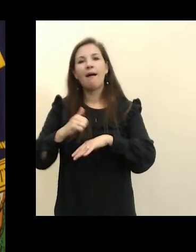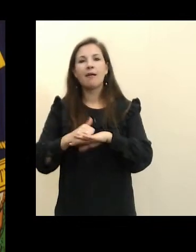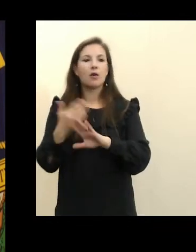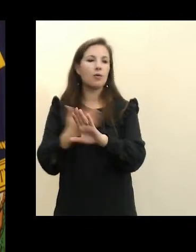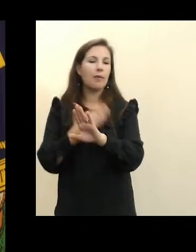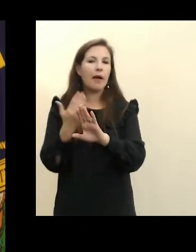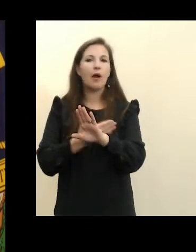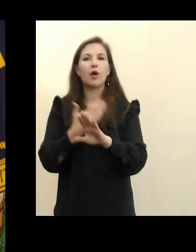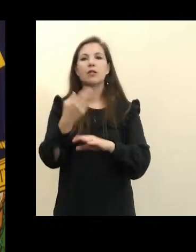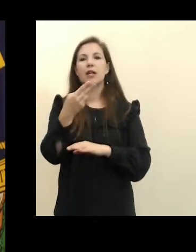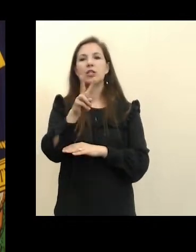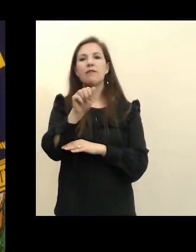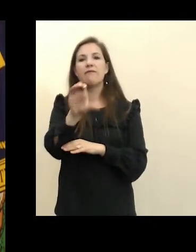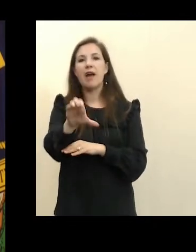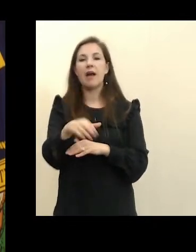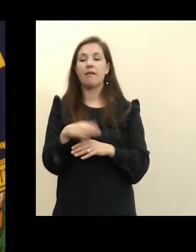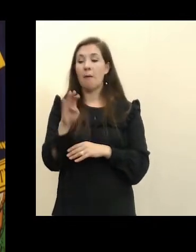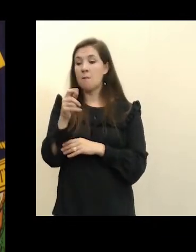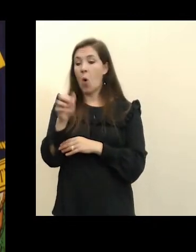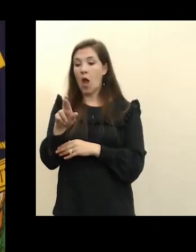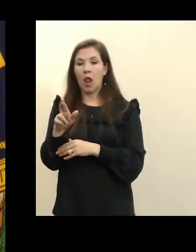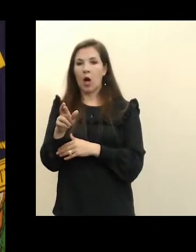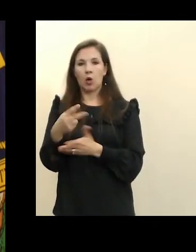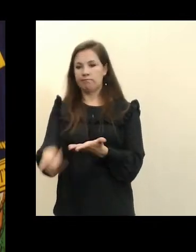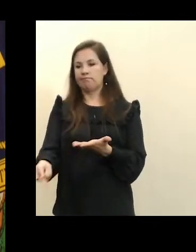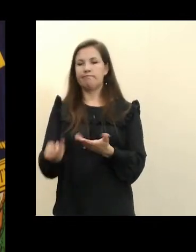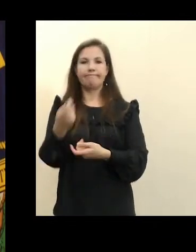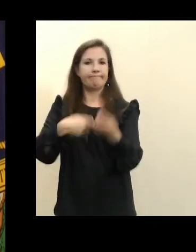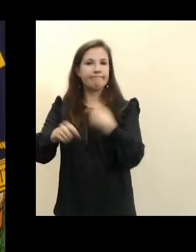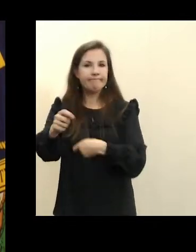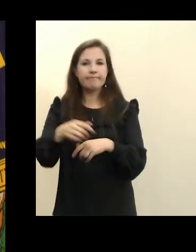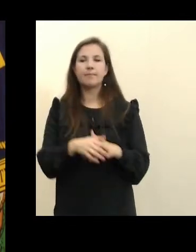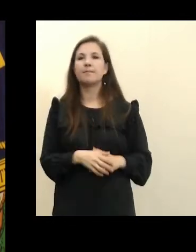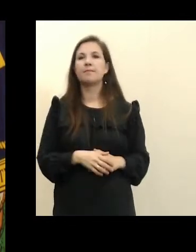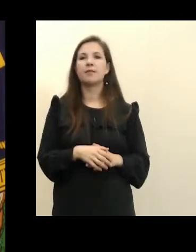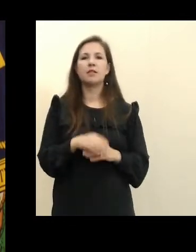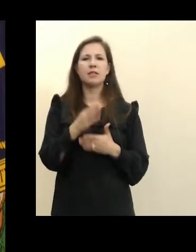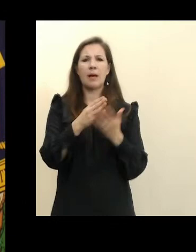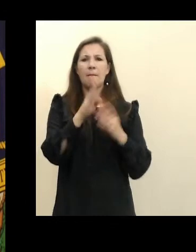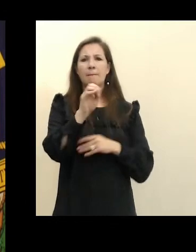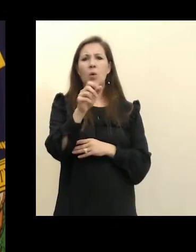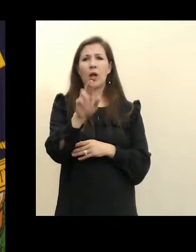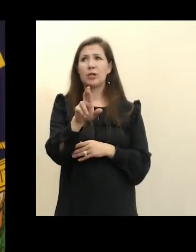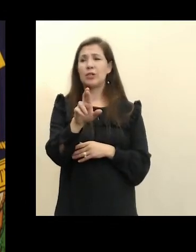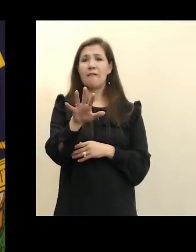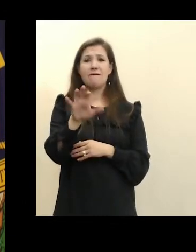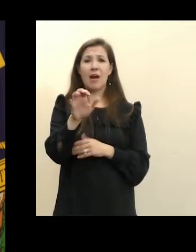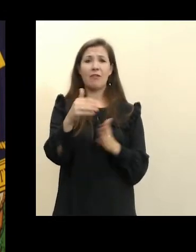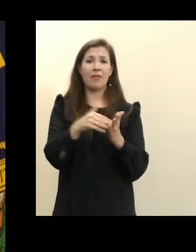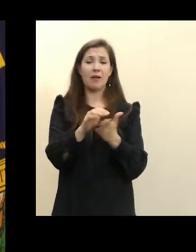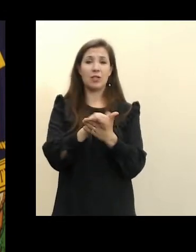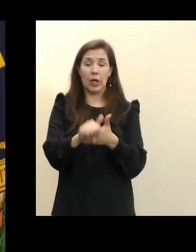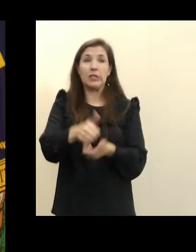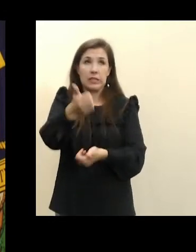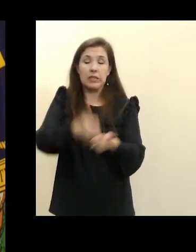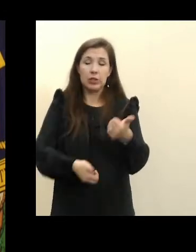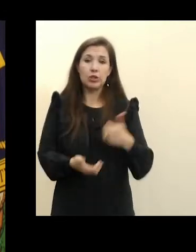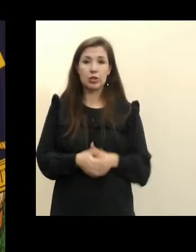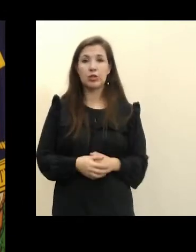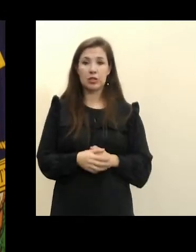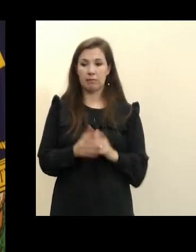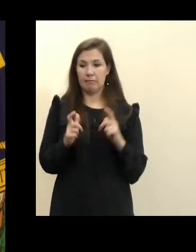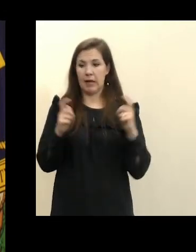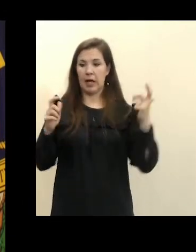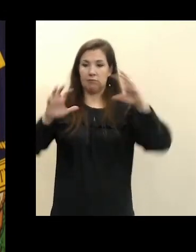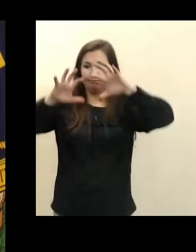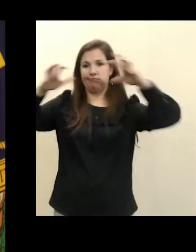repairs, HVAC. If a boiler goes down, we got to put a new boiler in. Some of the boilers at the stadium are $500,000 a piece, these big monster